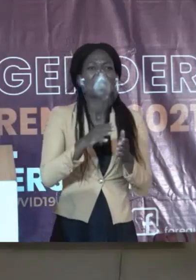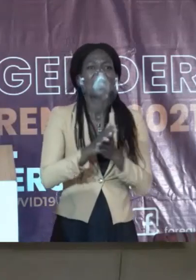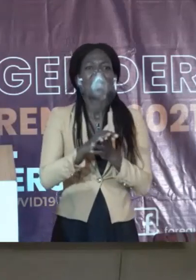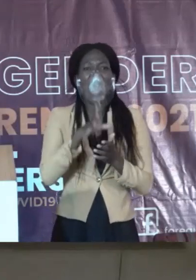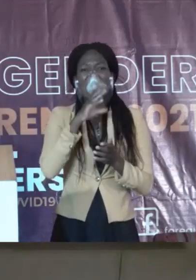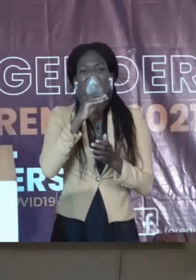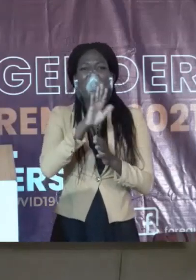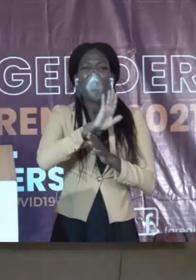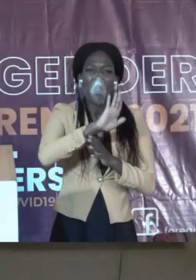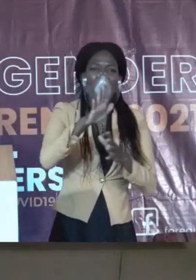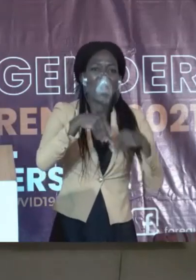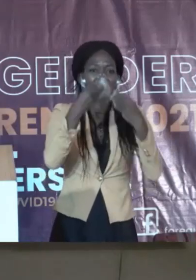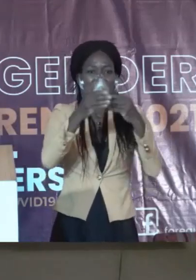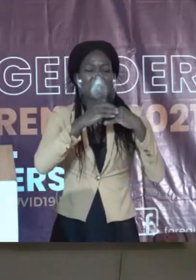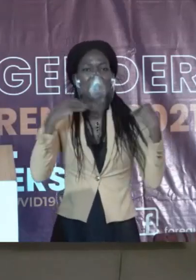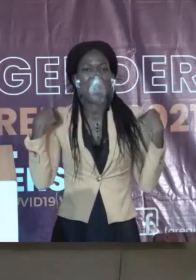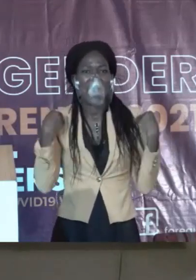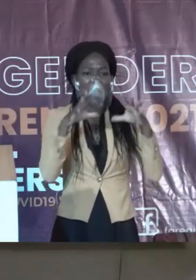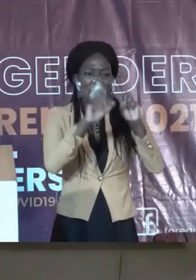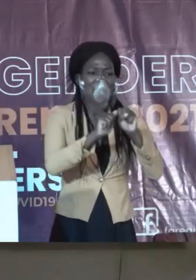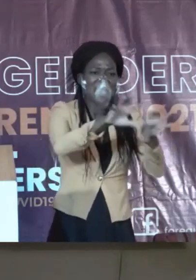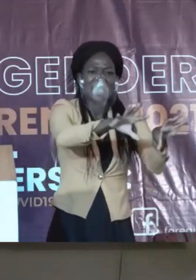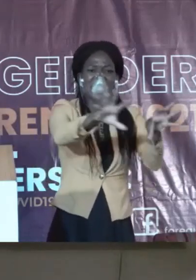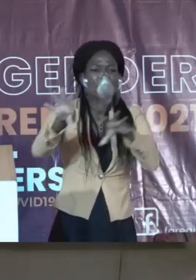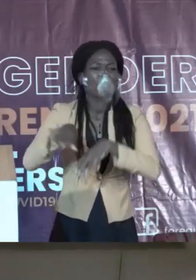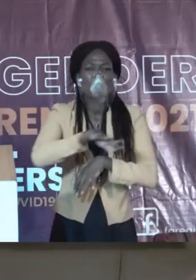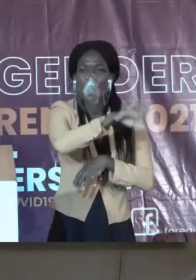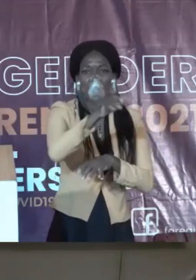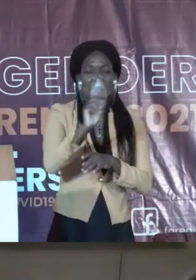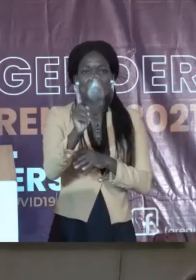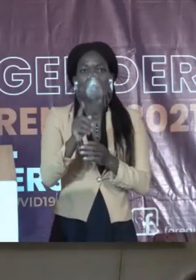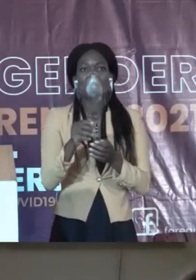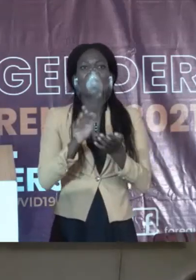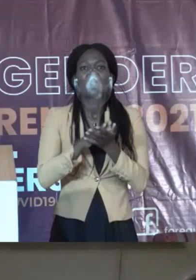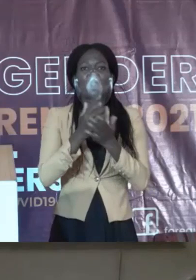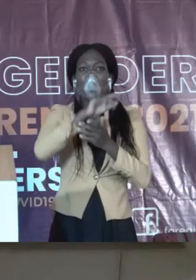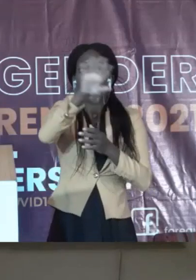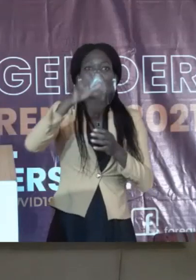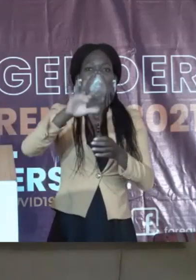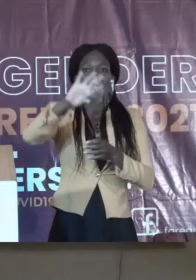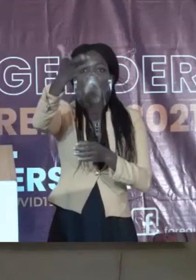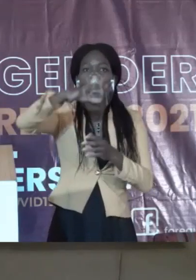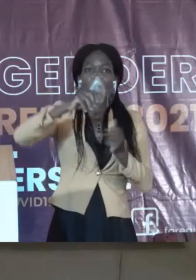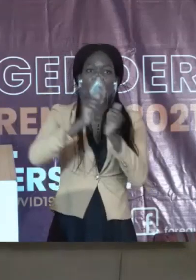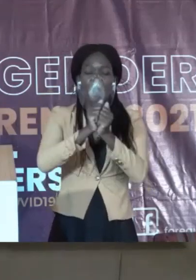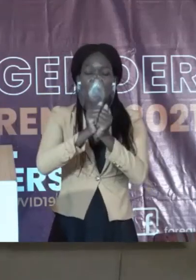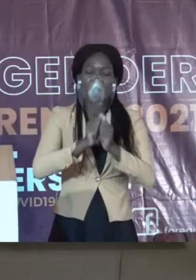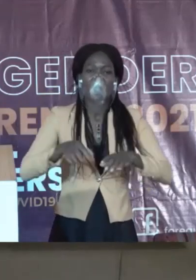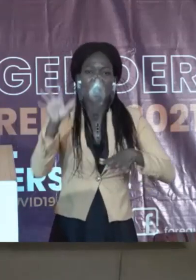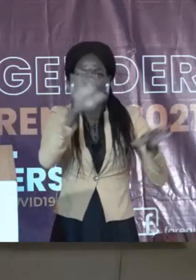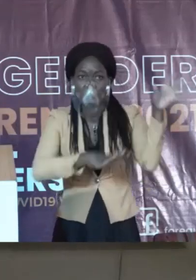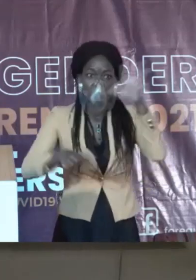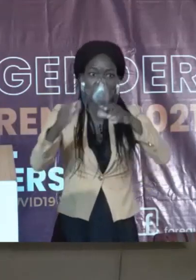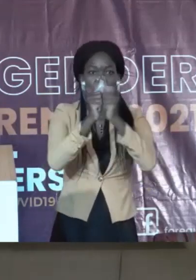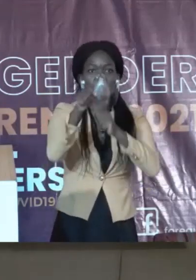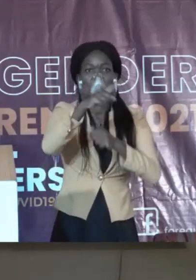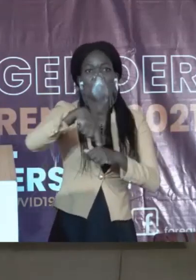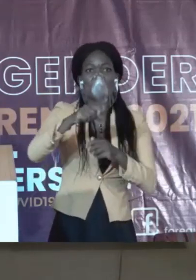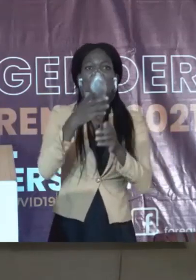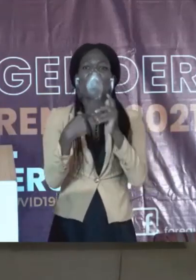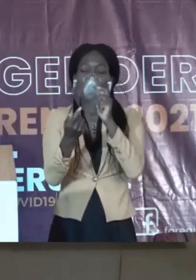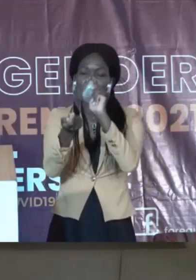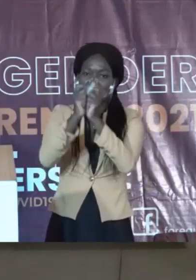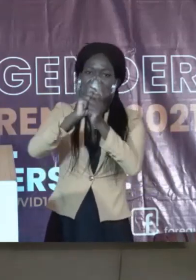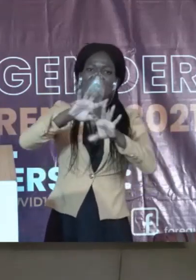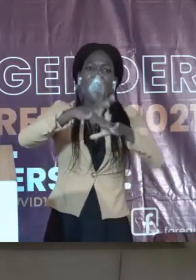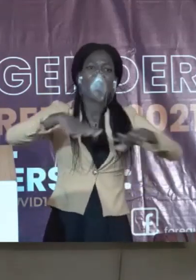that patriarchy is not the shark in the water, it's the water we are all swimming in. So if we're going to change the entire environment, it has to be considered and it